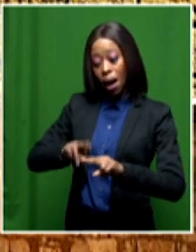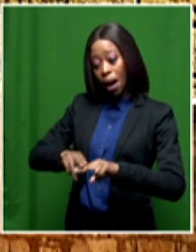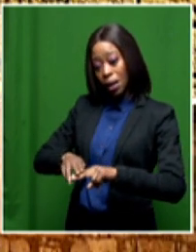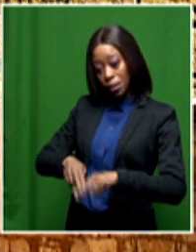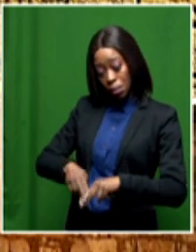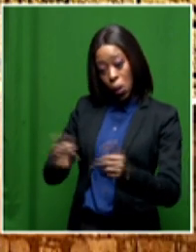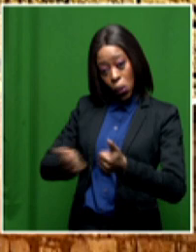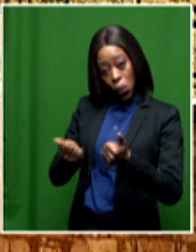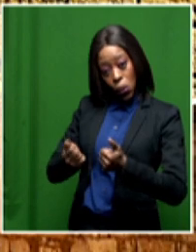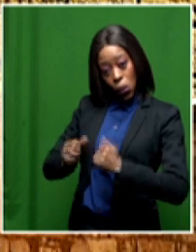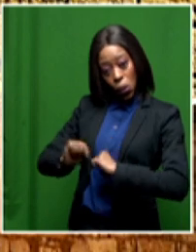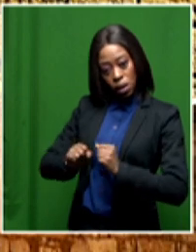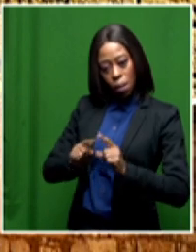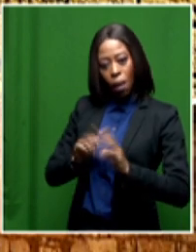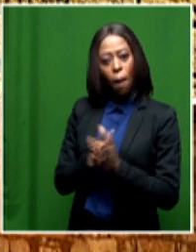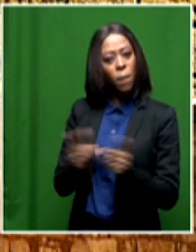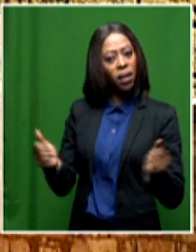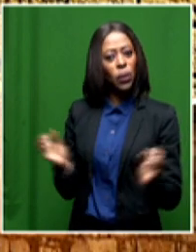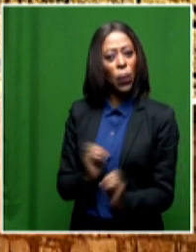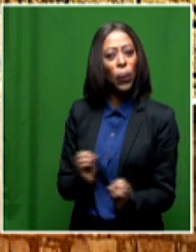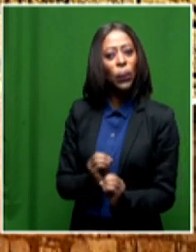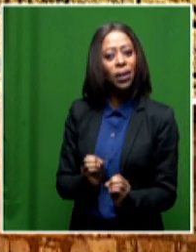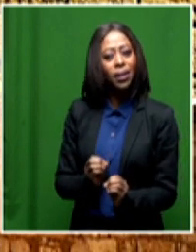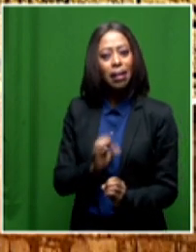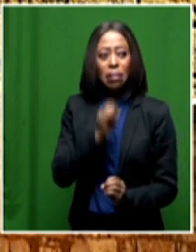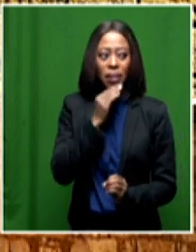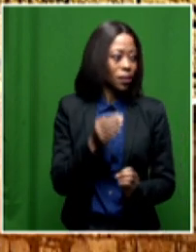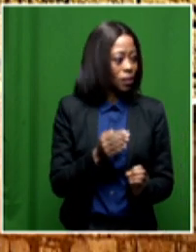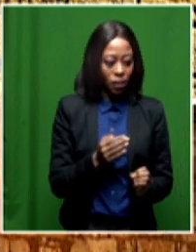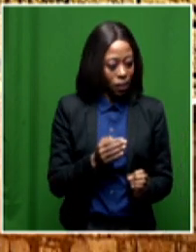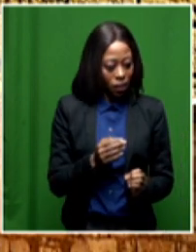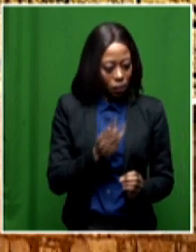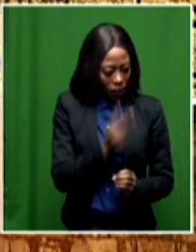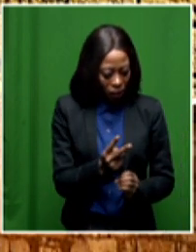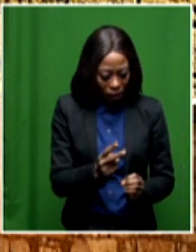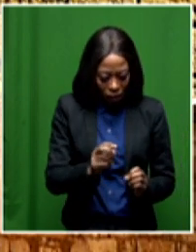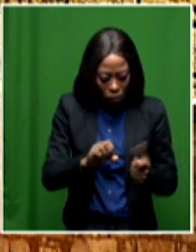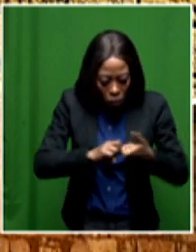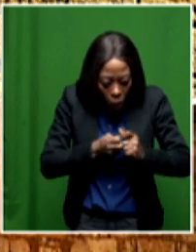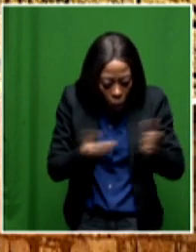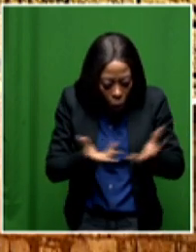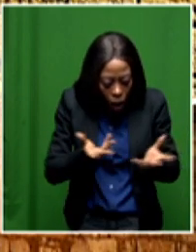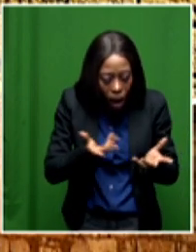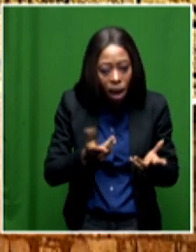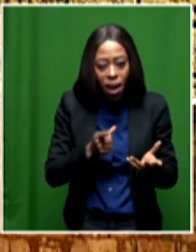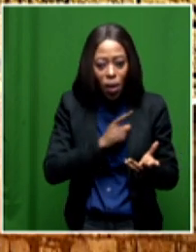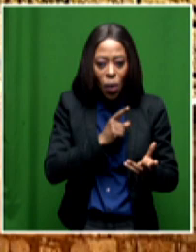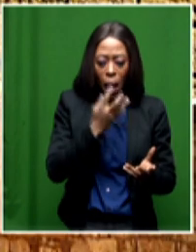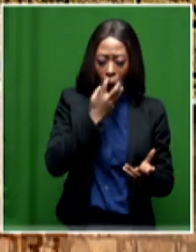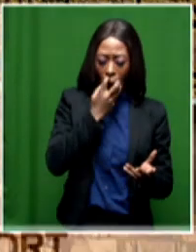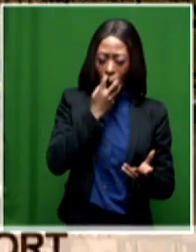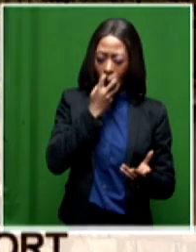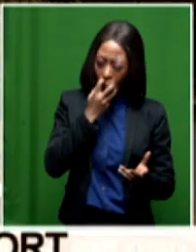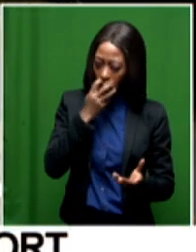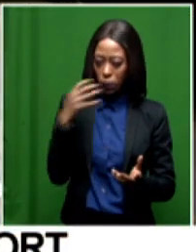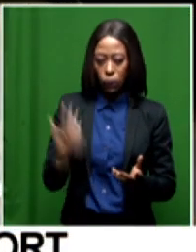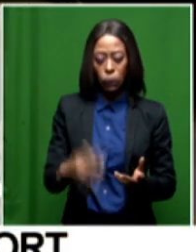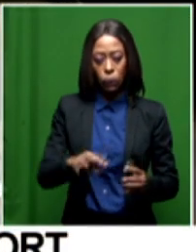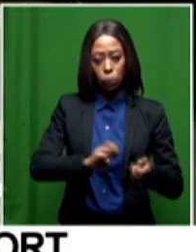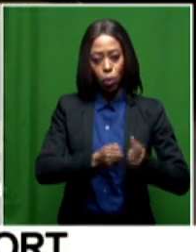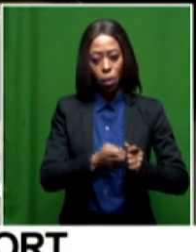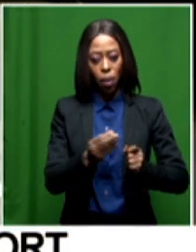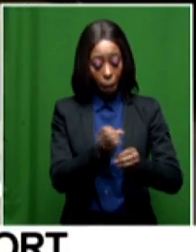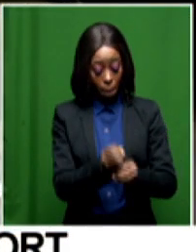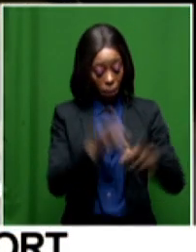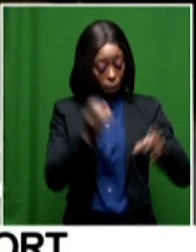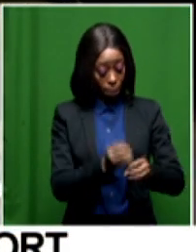engine that's not very fast. So they have to try and figure out what these issues are. It seems to be a heating problem that they have, so they've got to